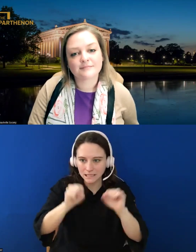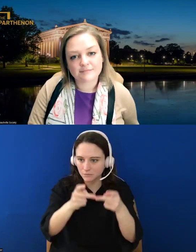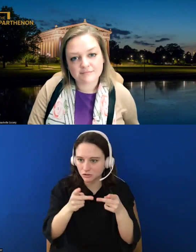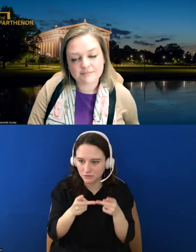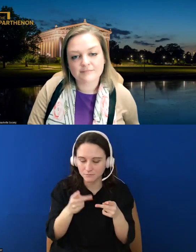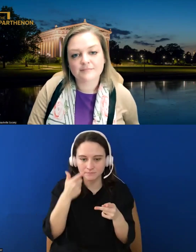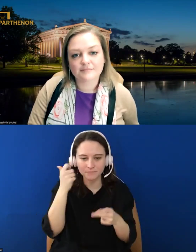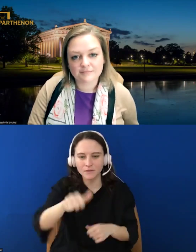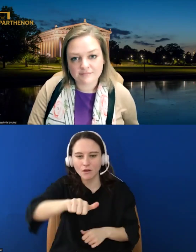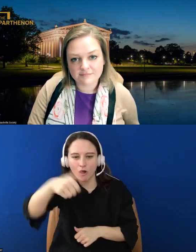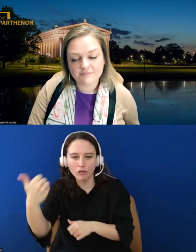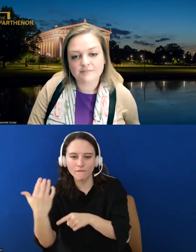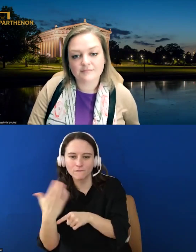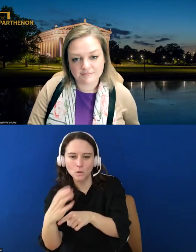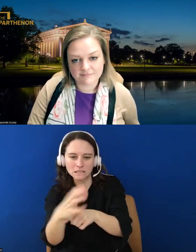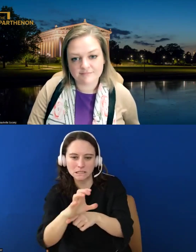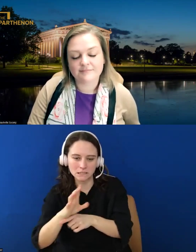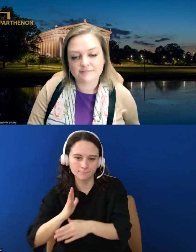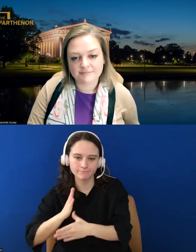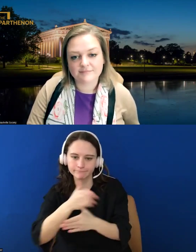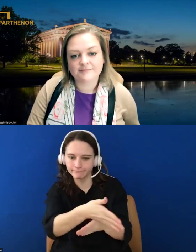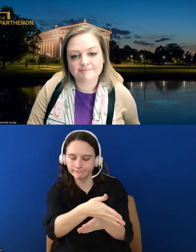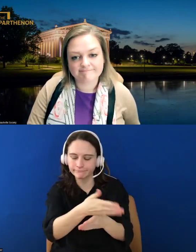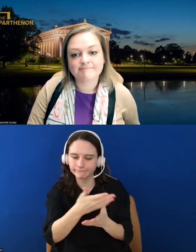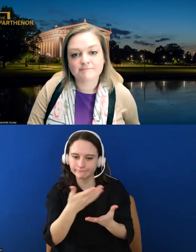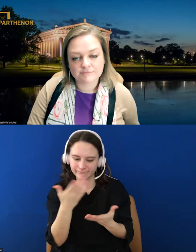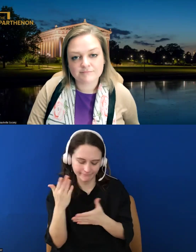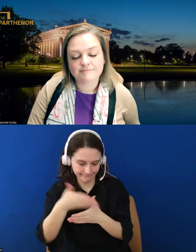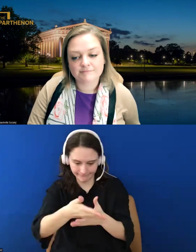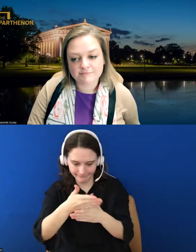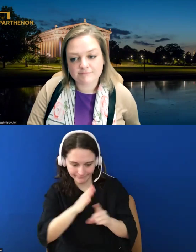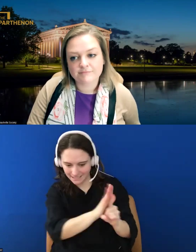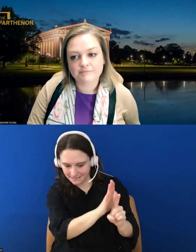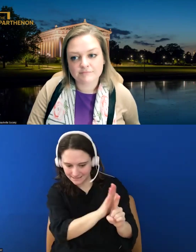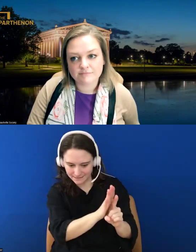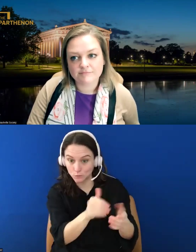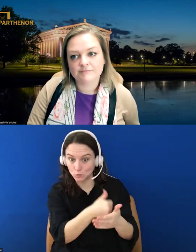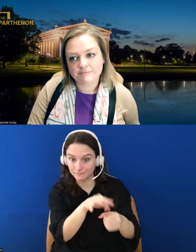other forces impeding basically his